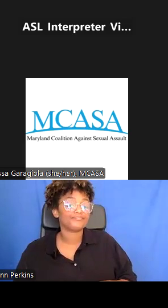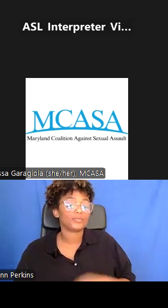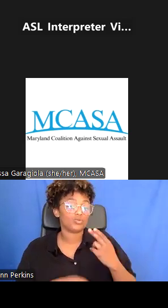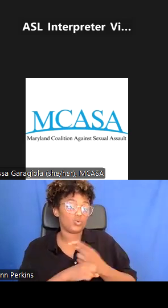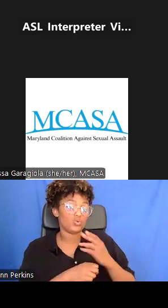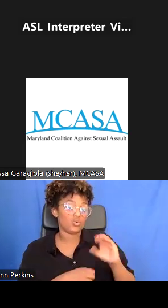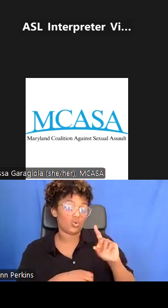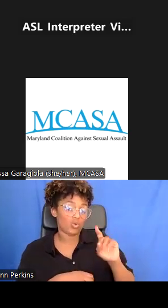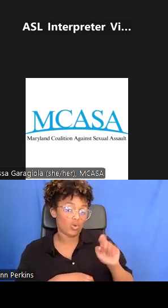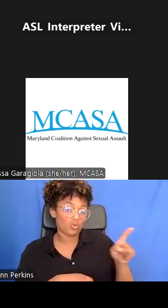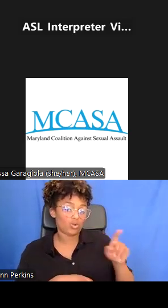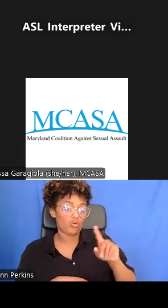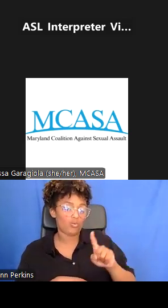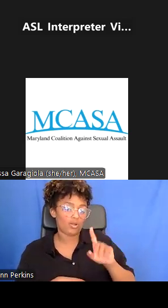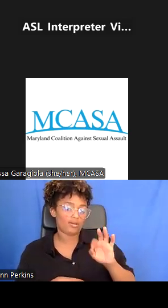It's